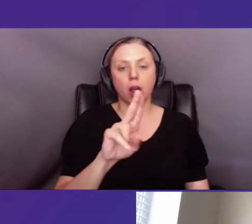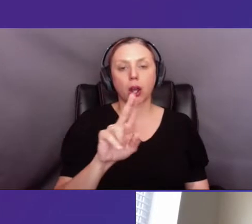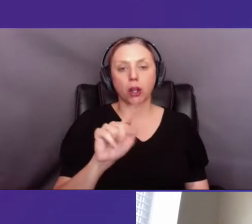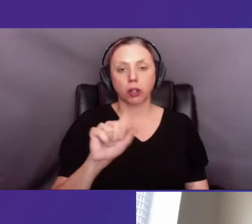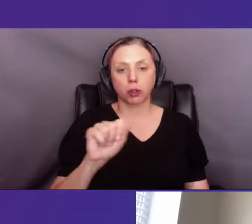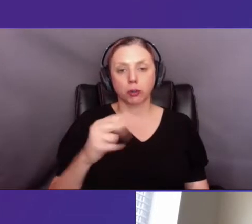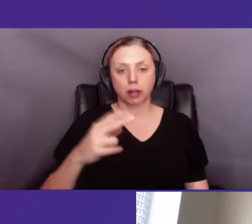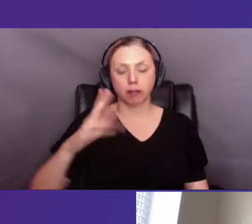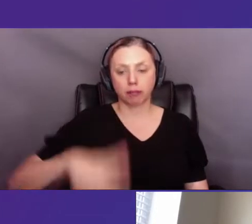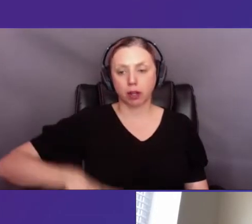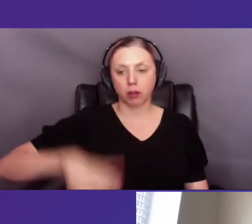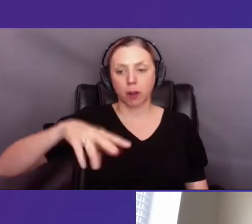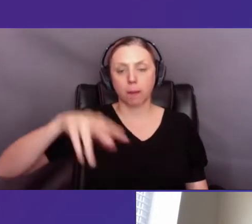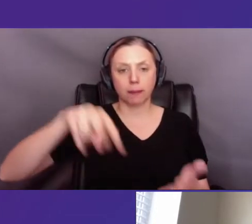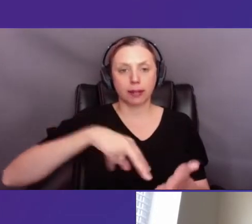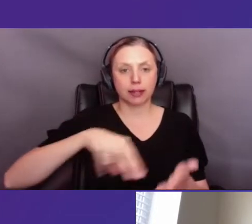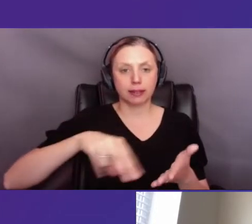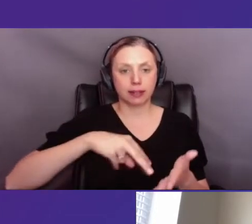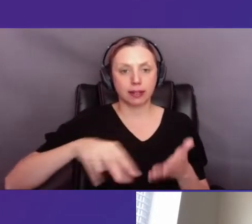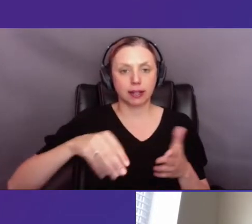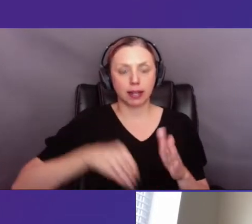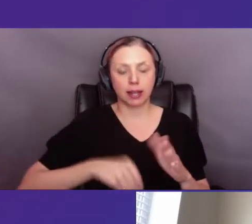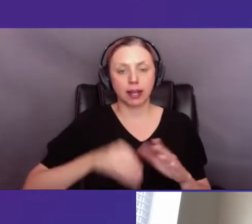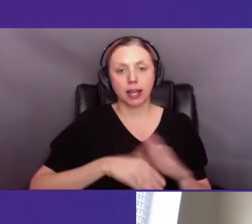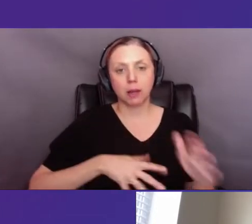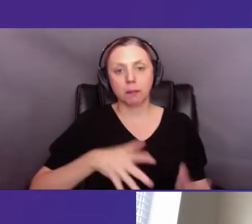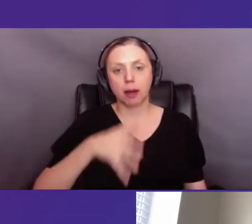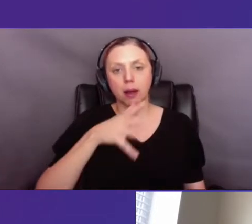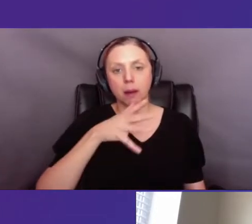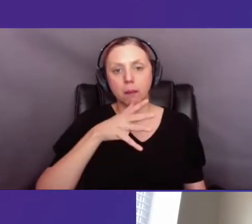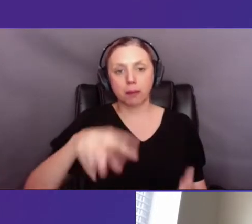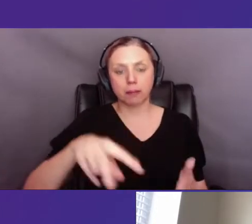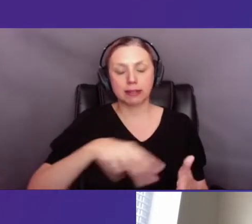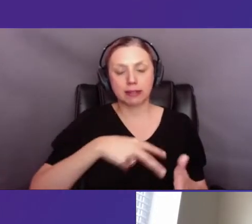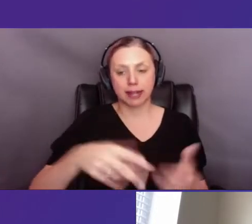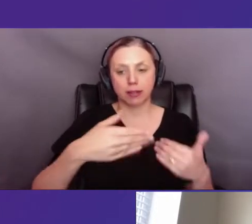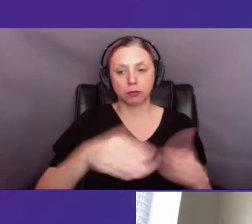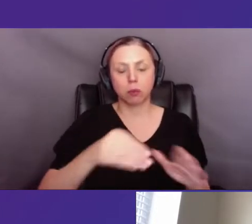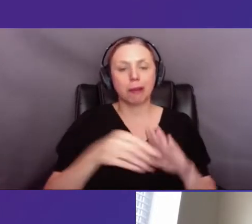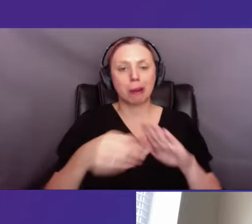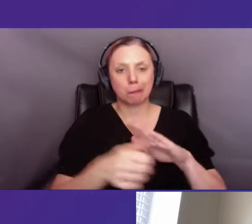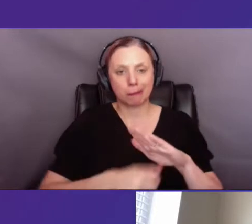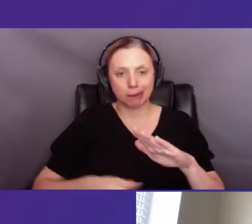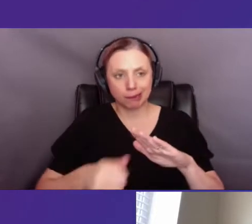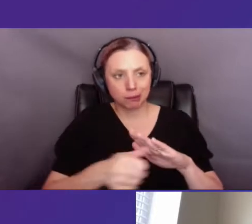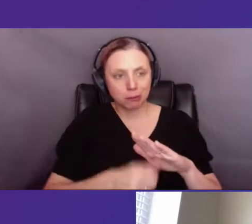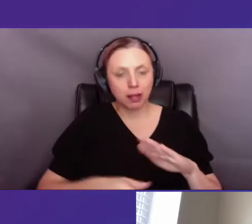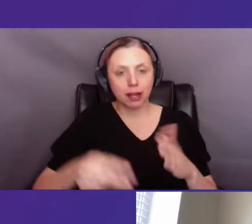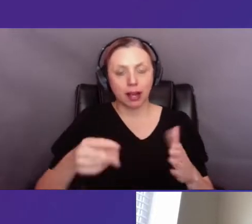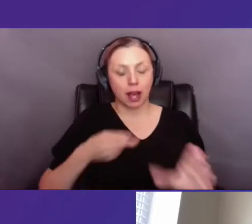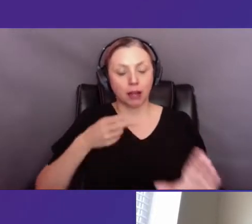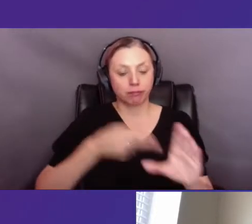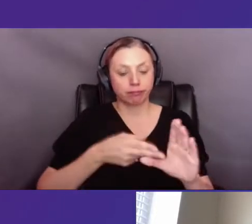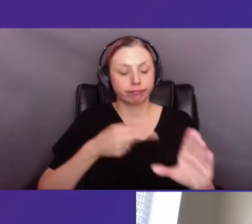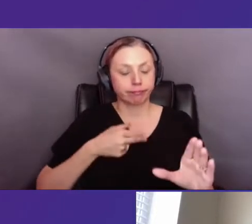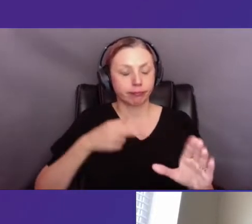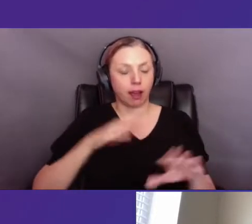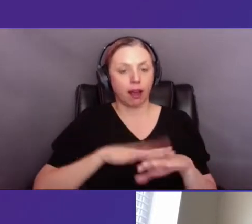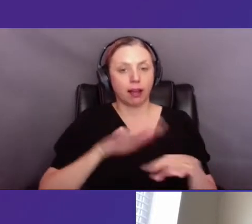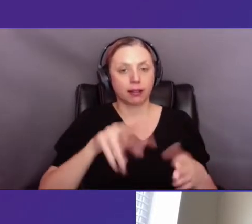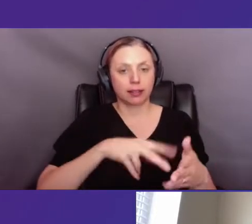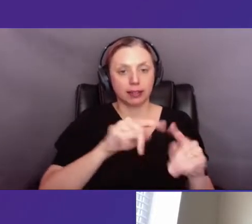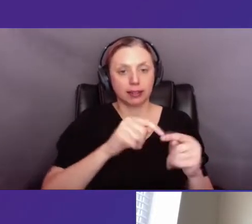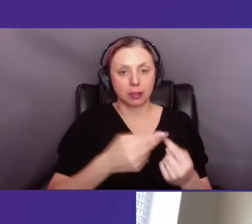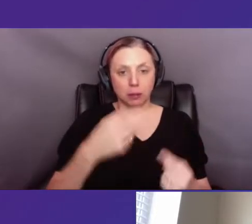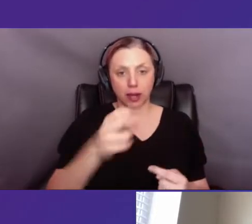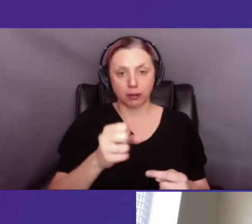grew up dancing in my mom's dance studio in our basement. I danced on the dance team in my high school. I majored